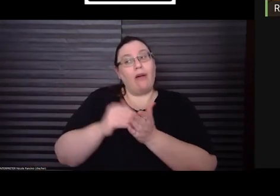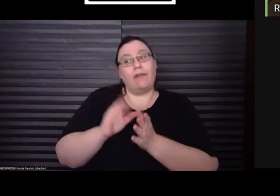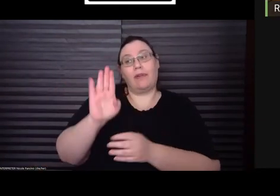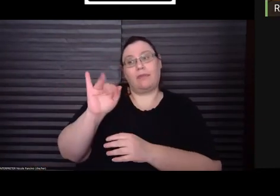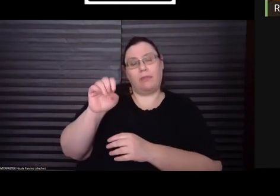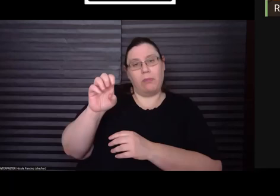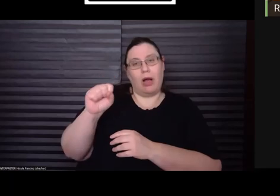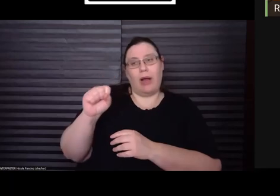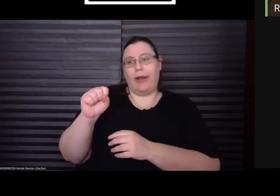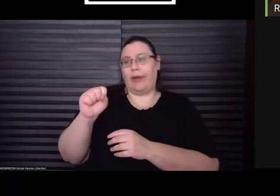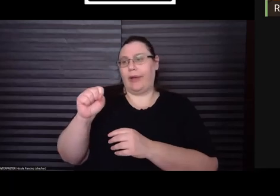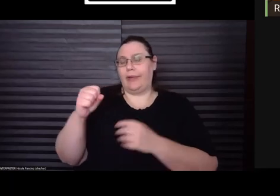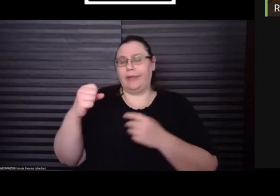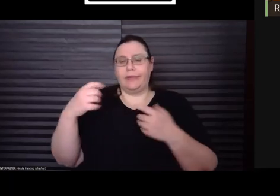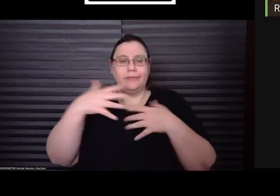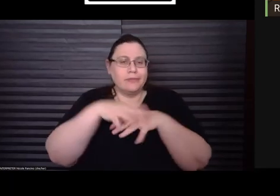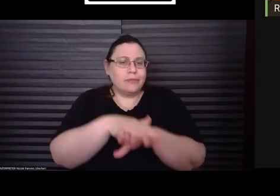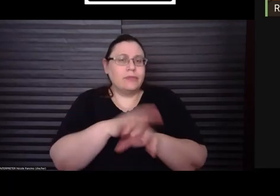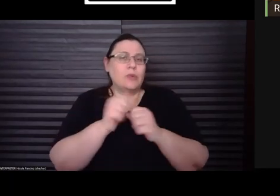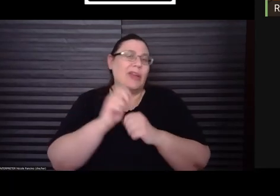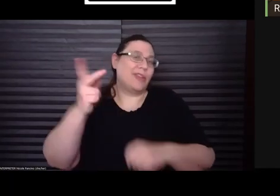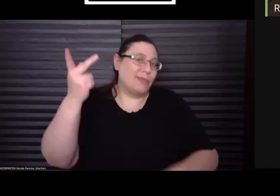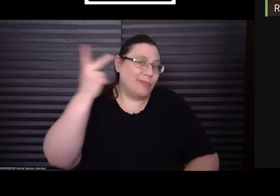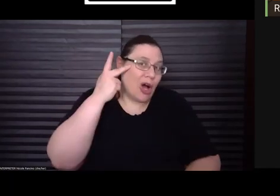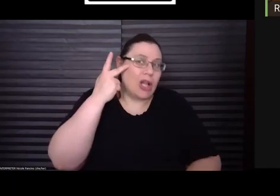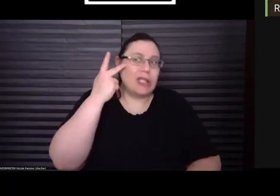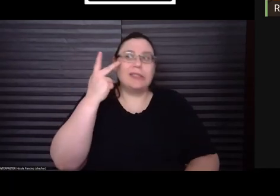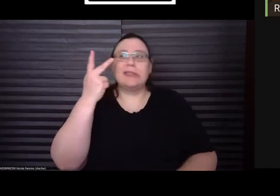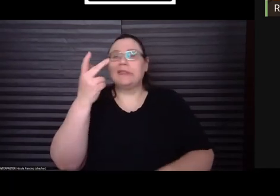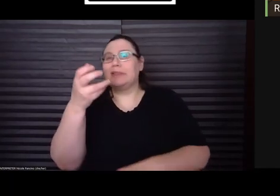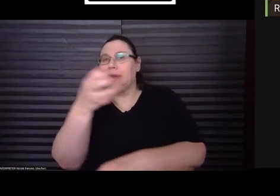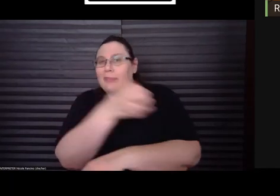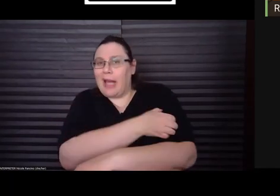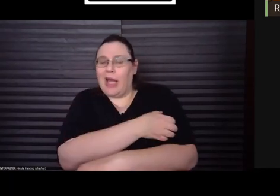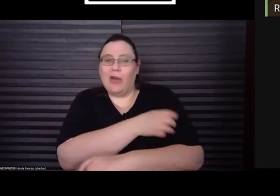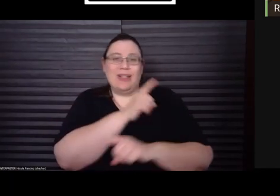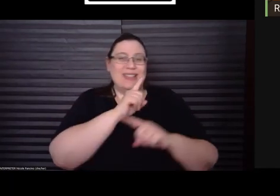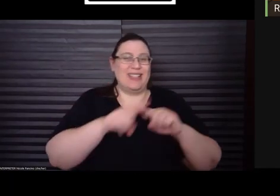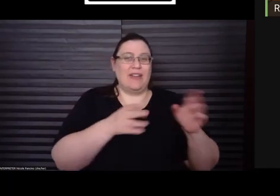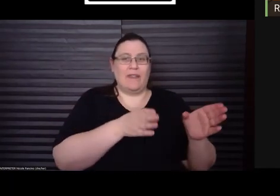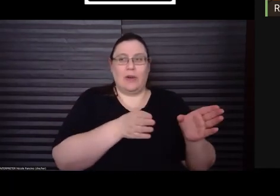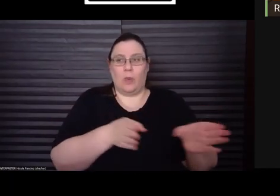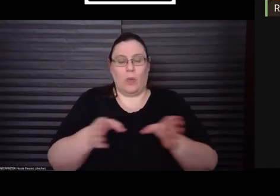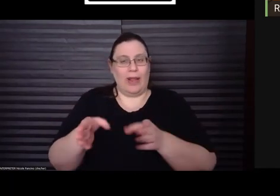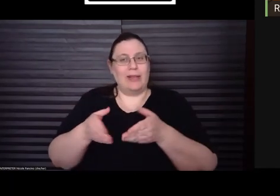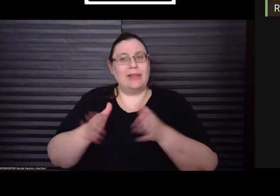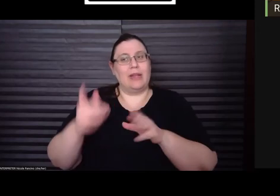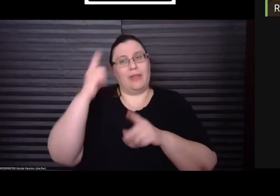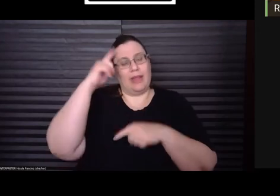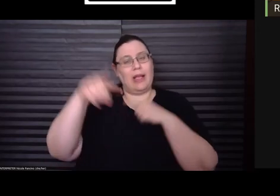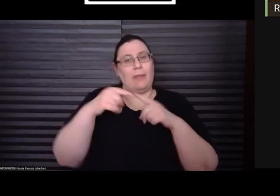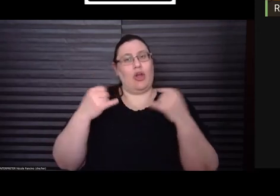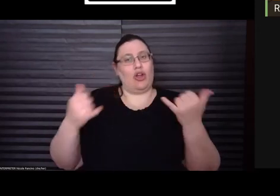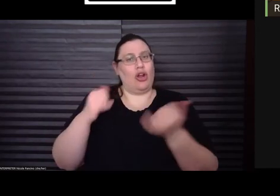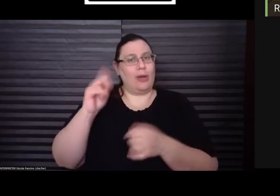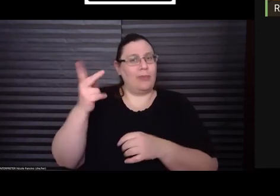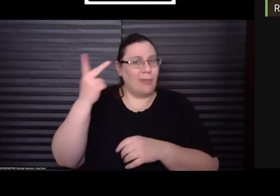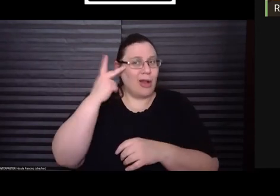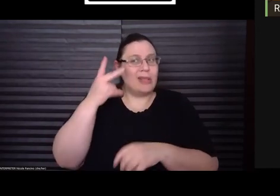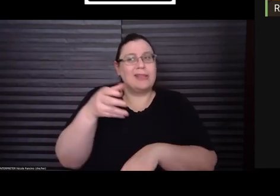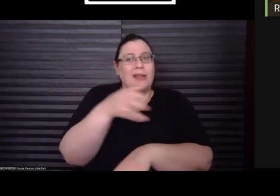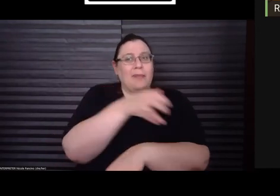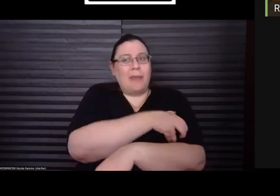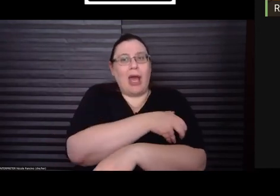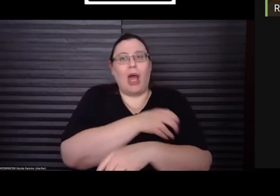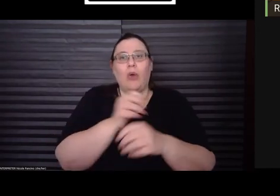those biographies sort of intersect with politics and power in ways that let you think about current politics and power